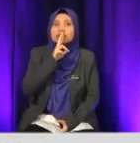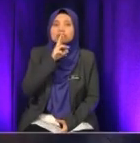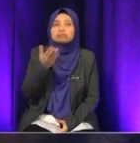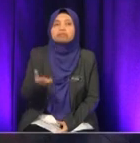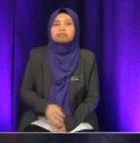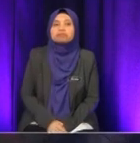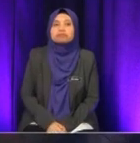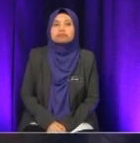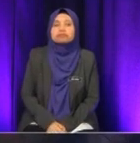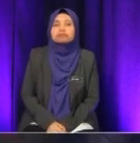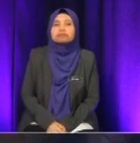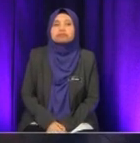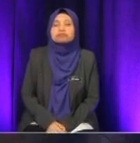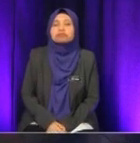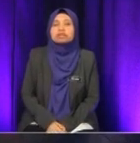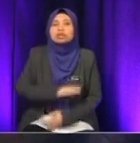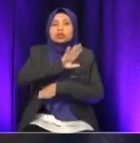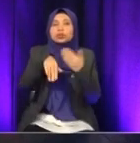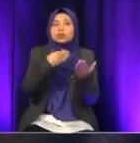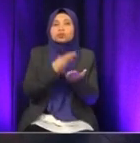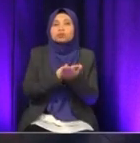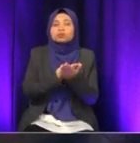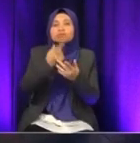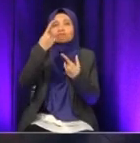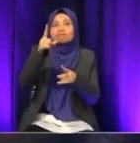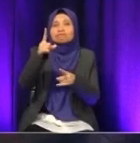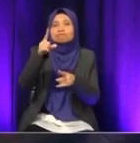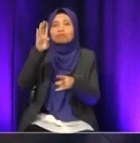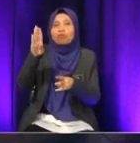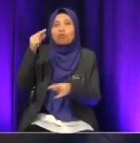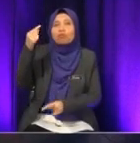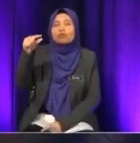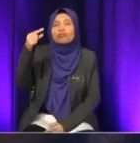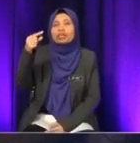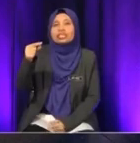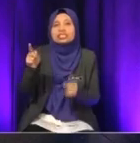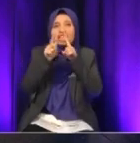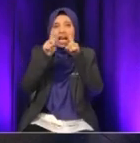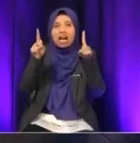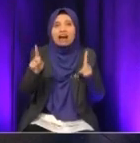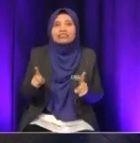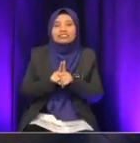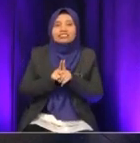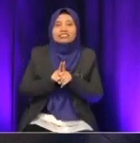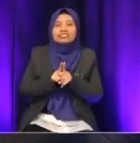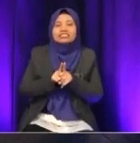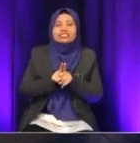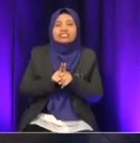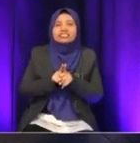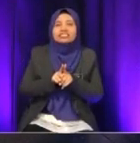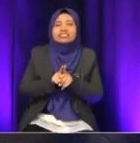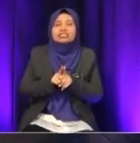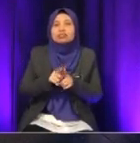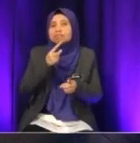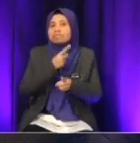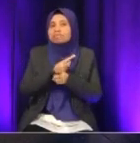matter. Okay, so everyone has... one, two, three, four. Four green card. So do you think that's the correct definition for social